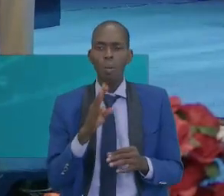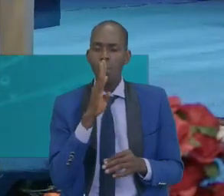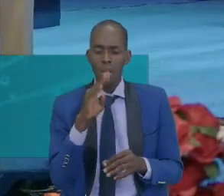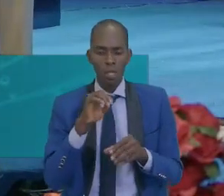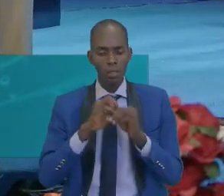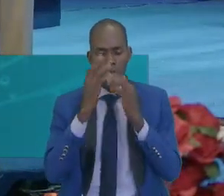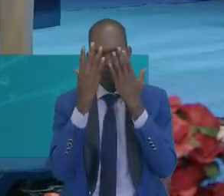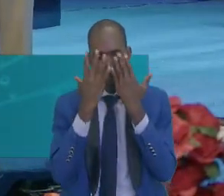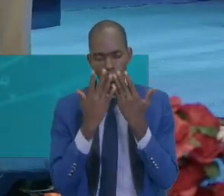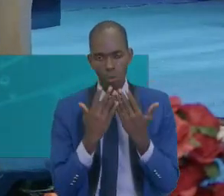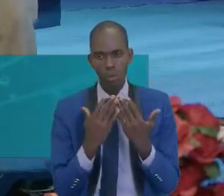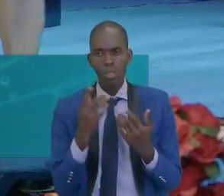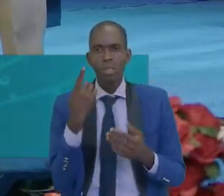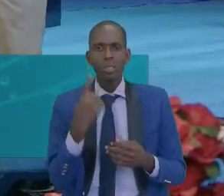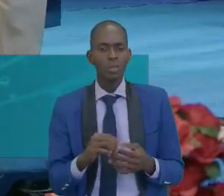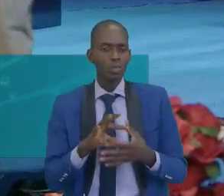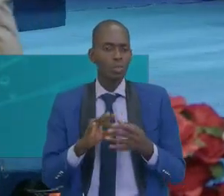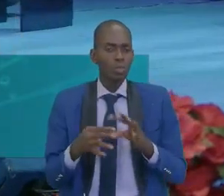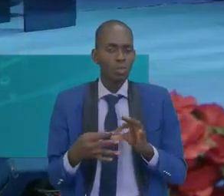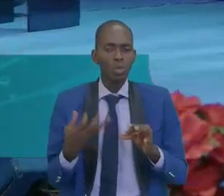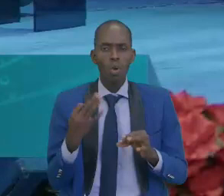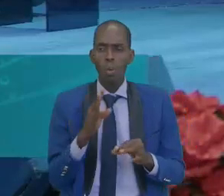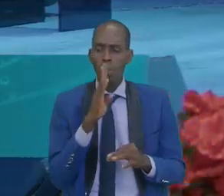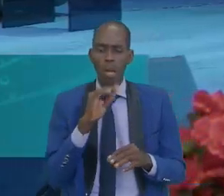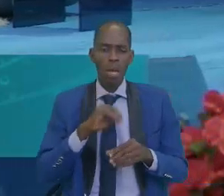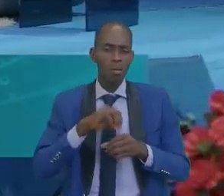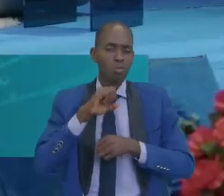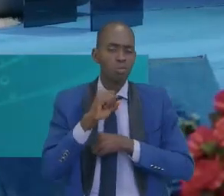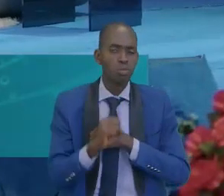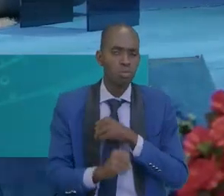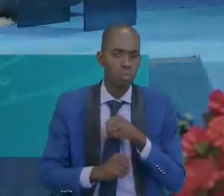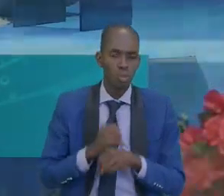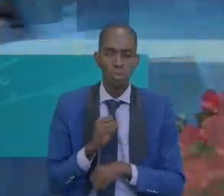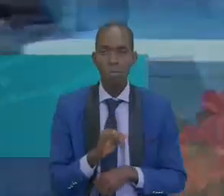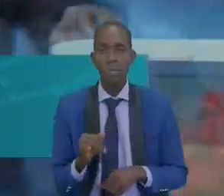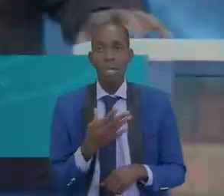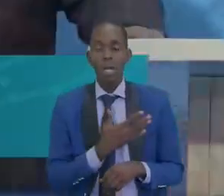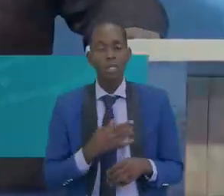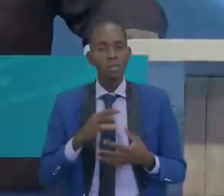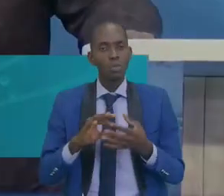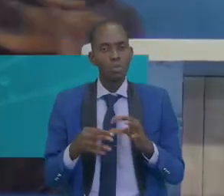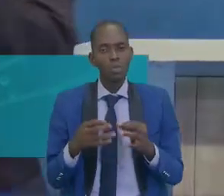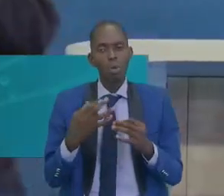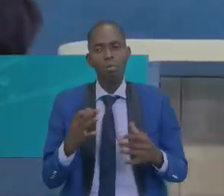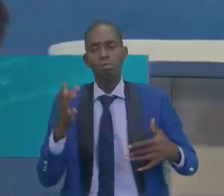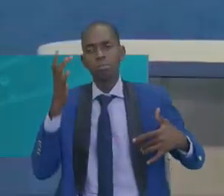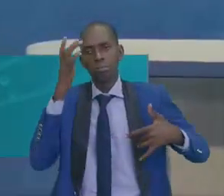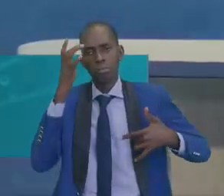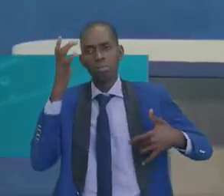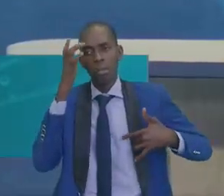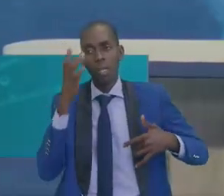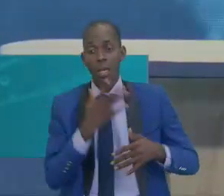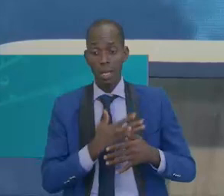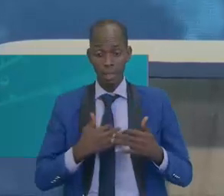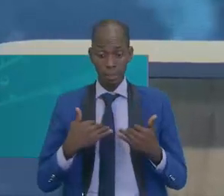story in suffering, and the story in sickness. And then